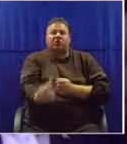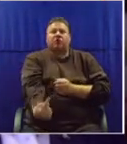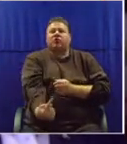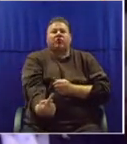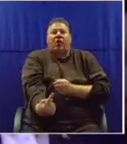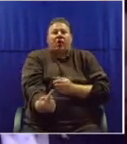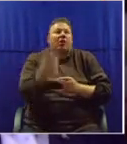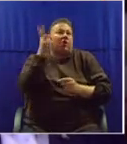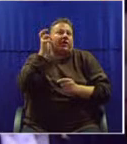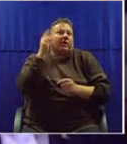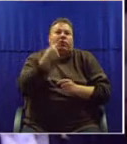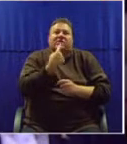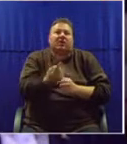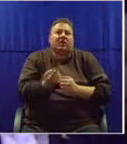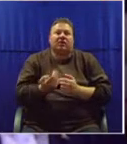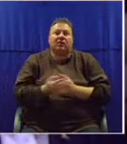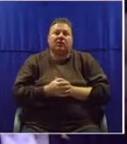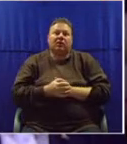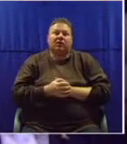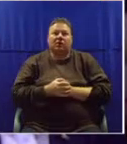now